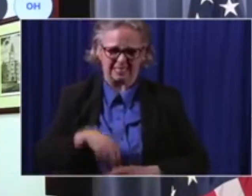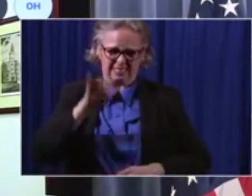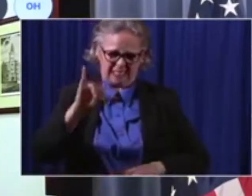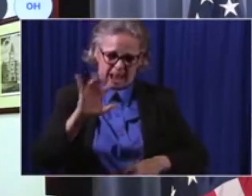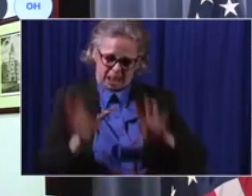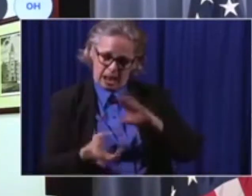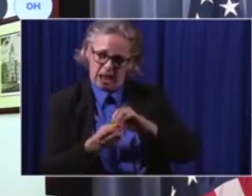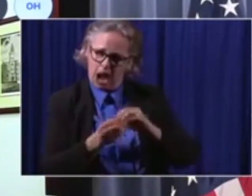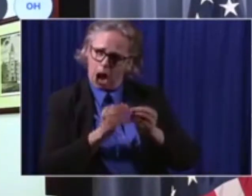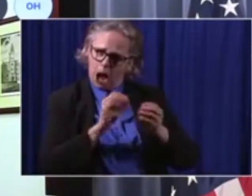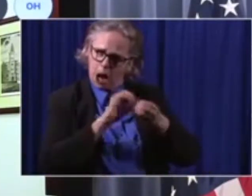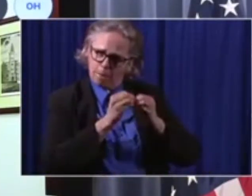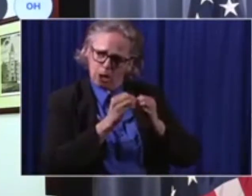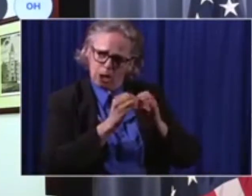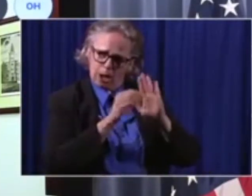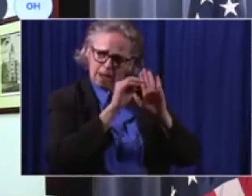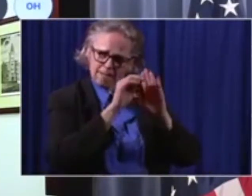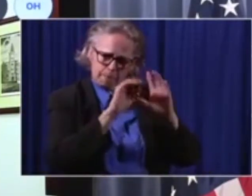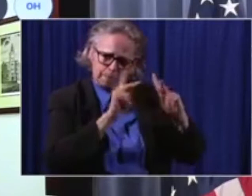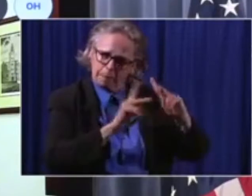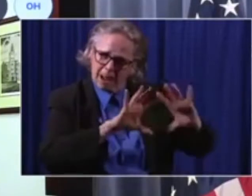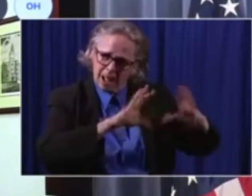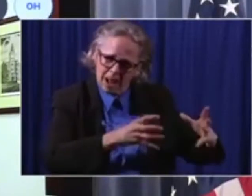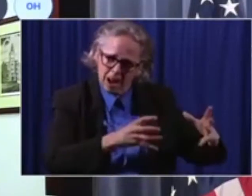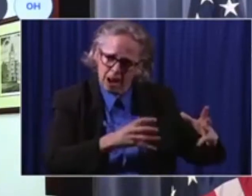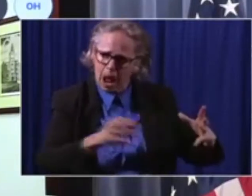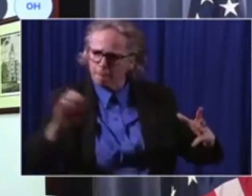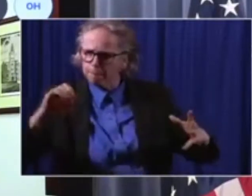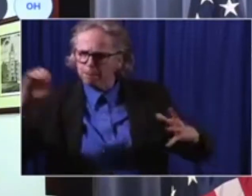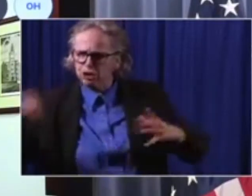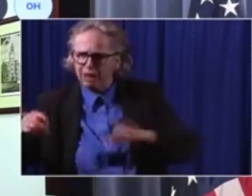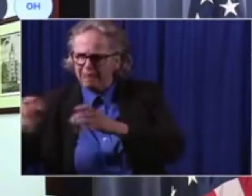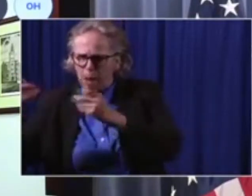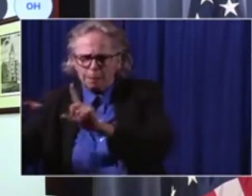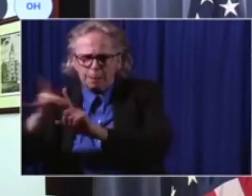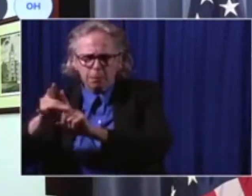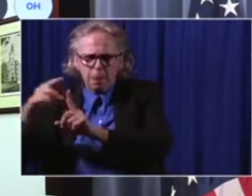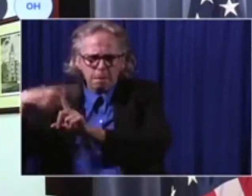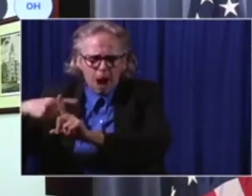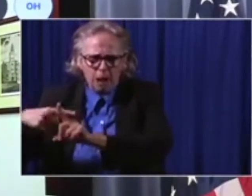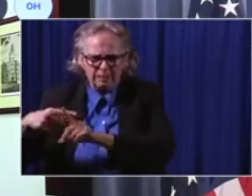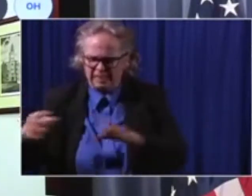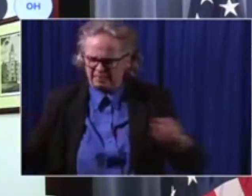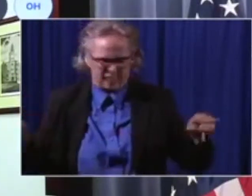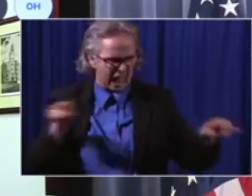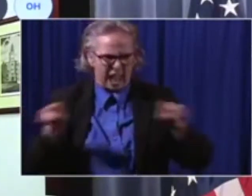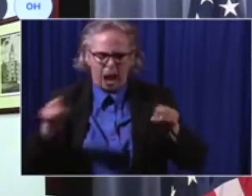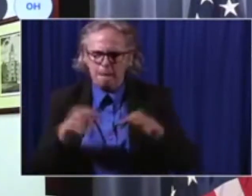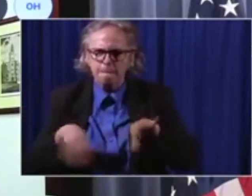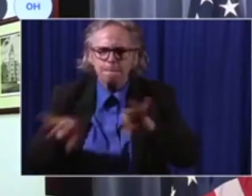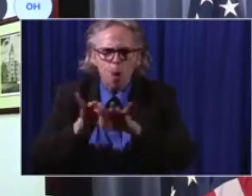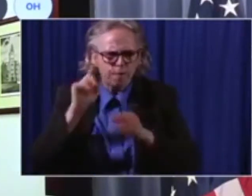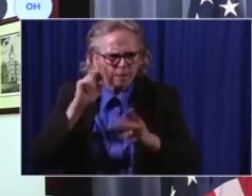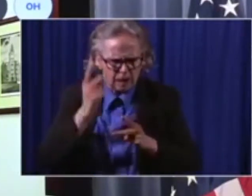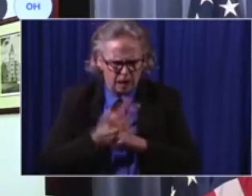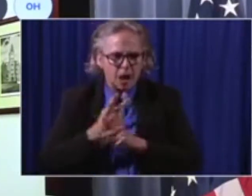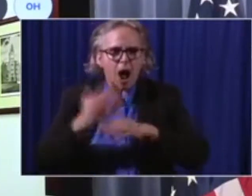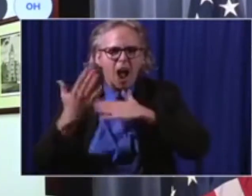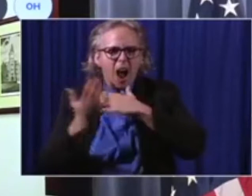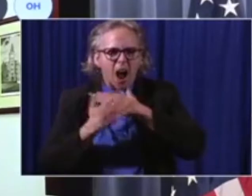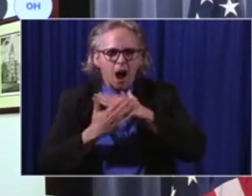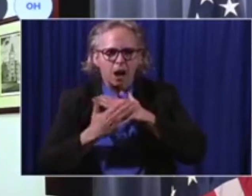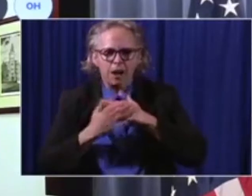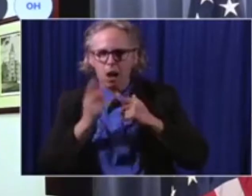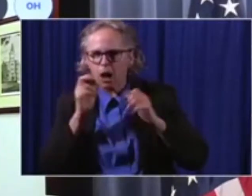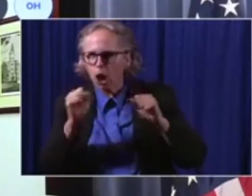the burden of this illness in our community over the past 2 weeks, and then the trajectory of where it's been and where it's going. 3